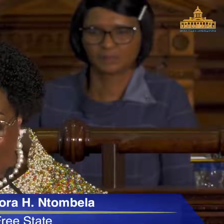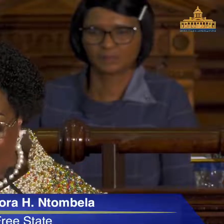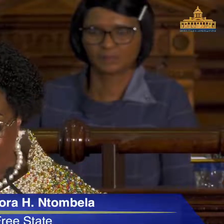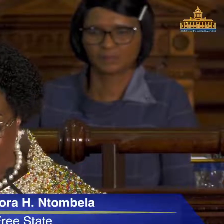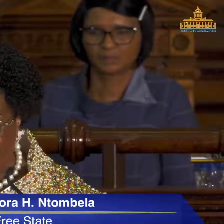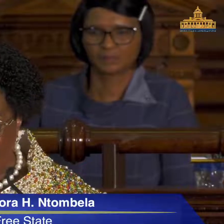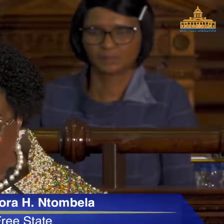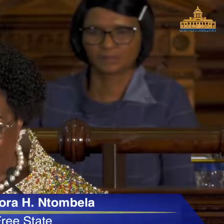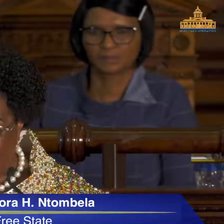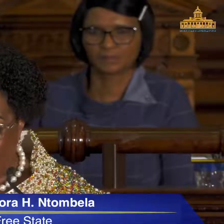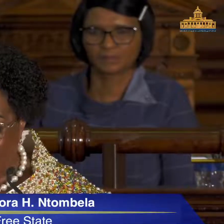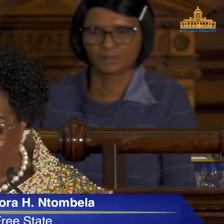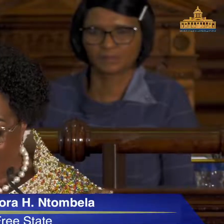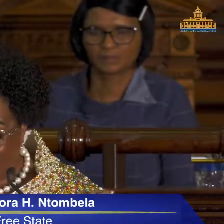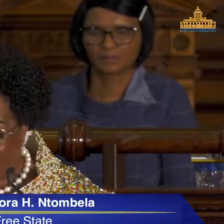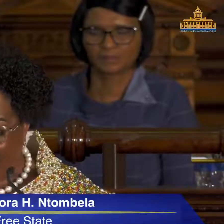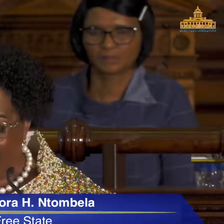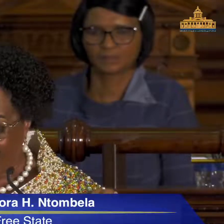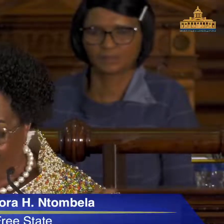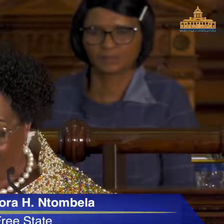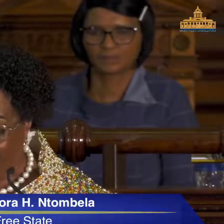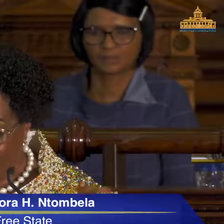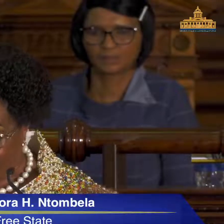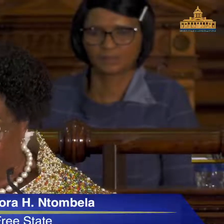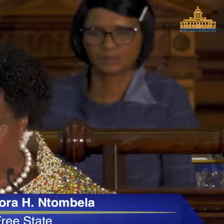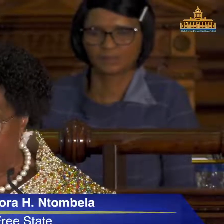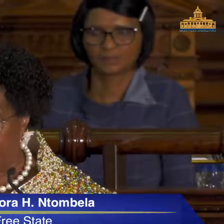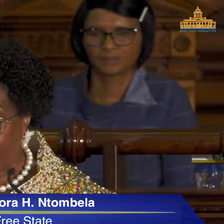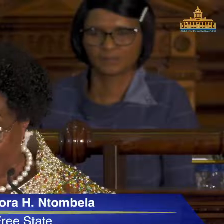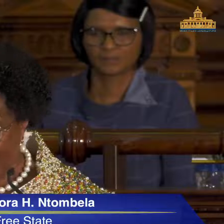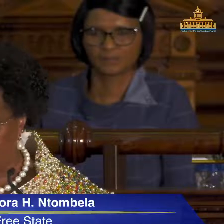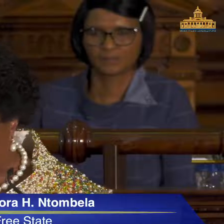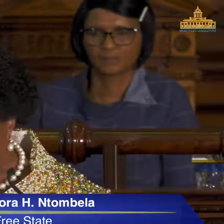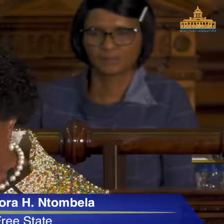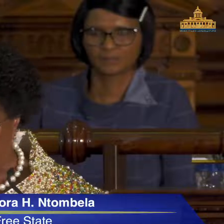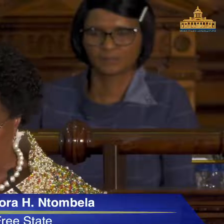by establishing a service delivery technical team,